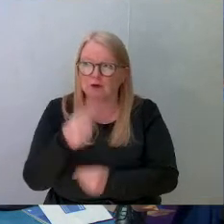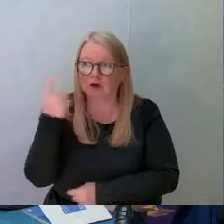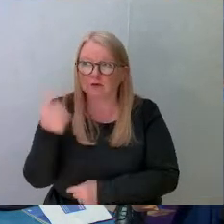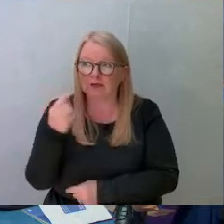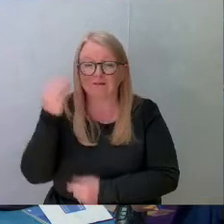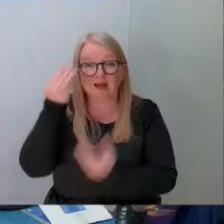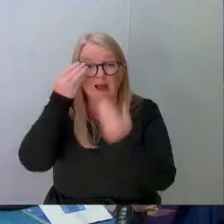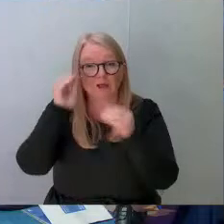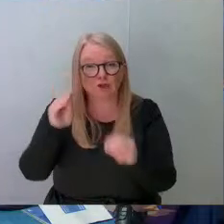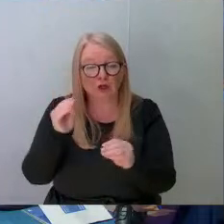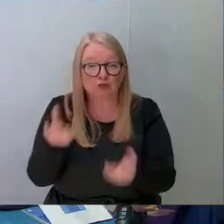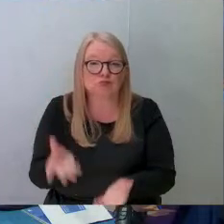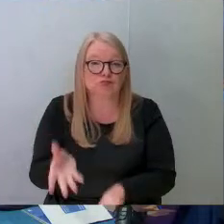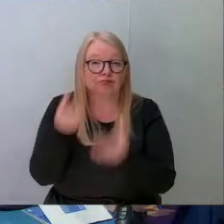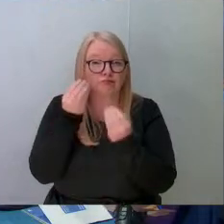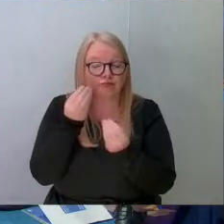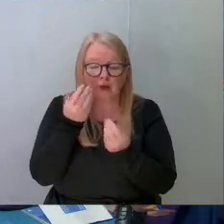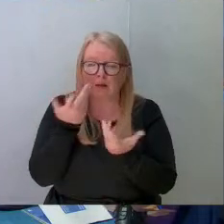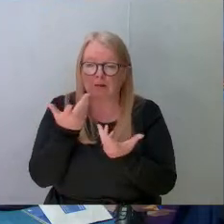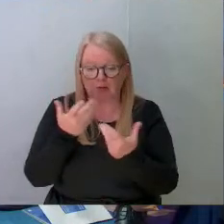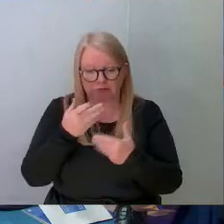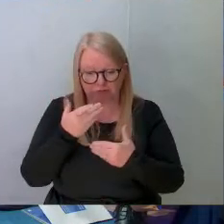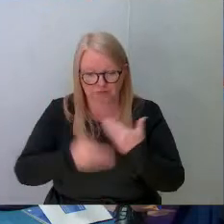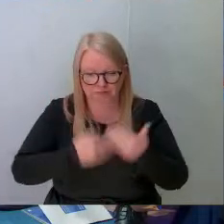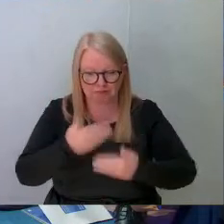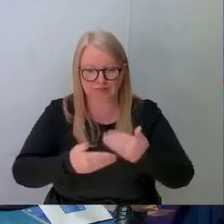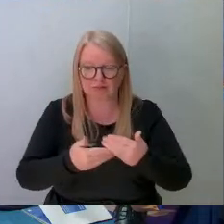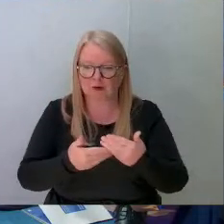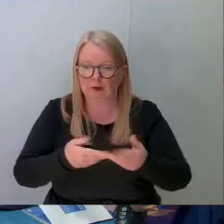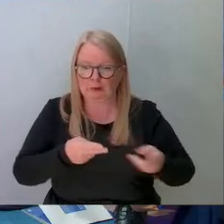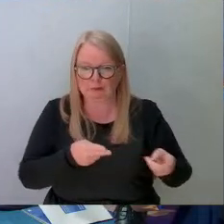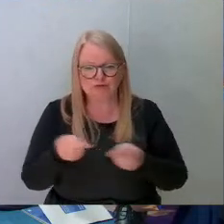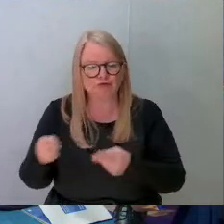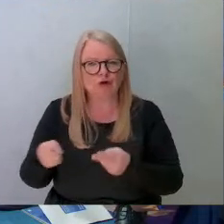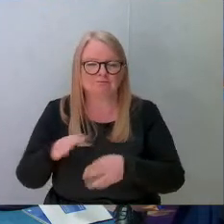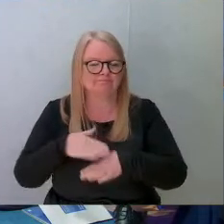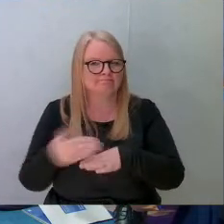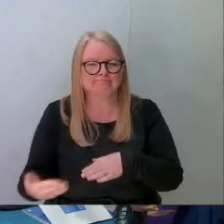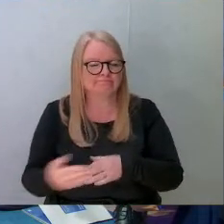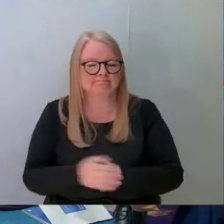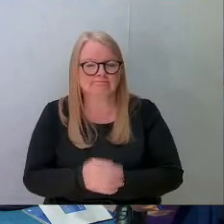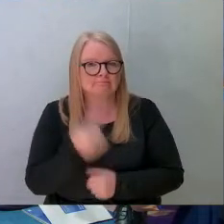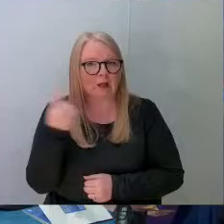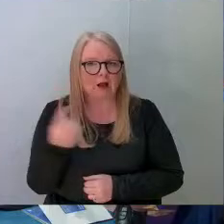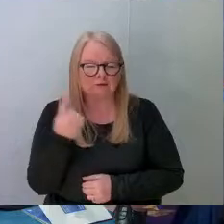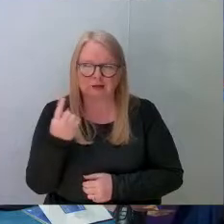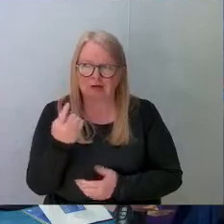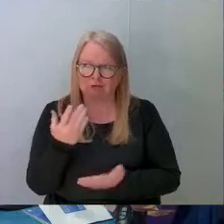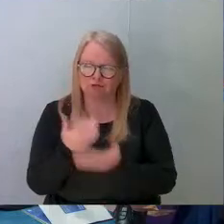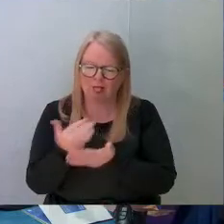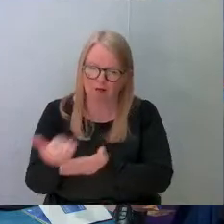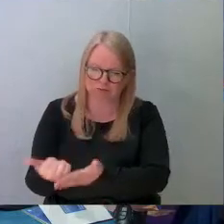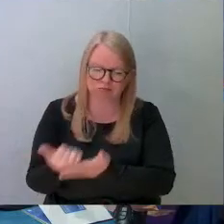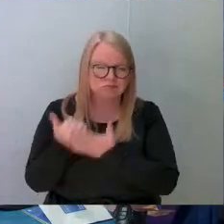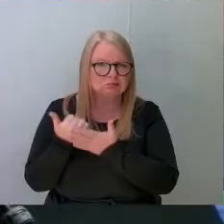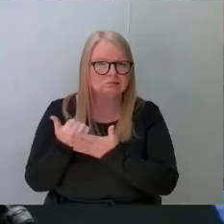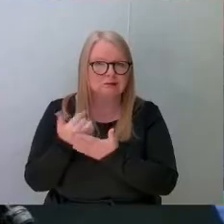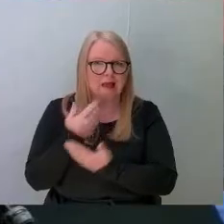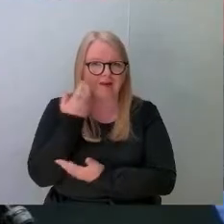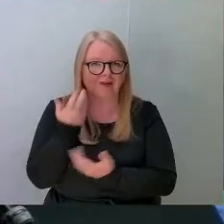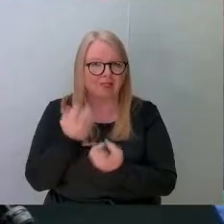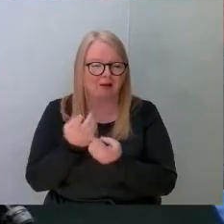can get you, whether it is by conventional or less conventional routes. And she's a huge asset to everything she